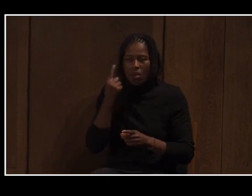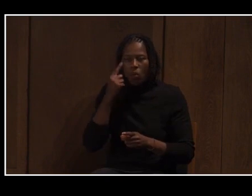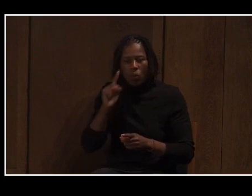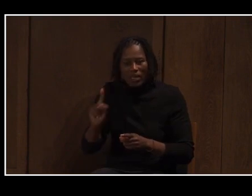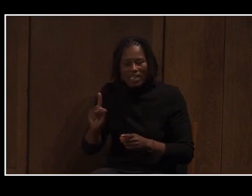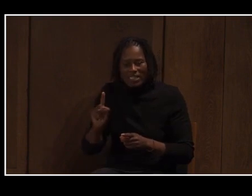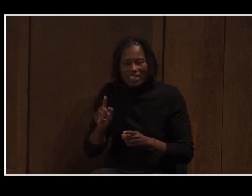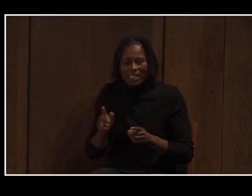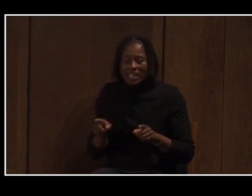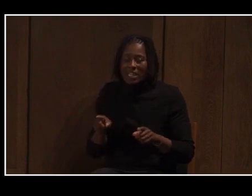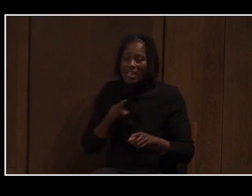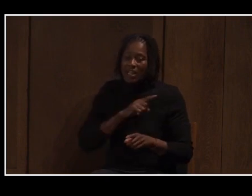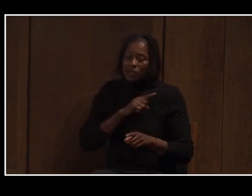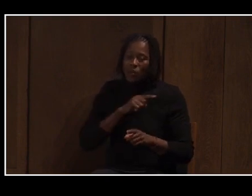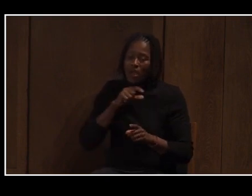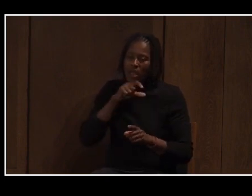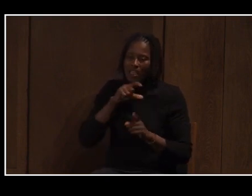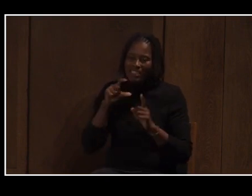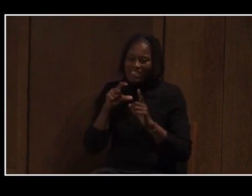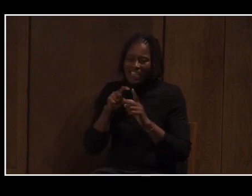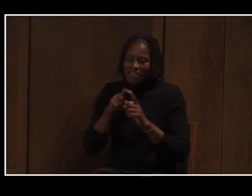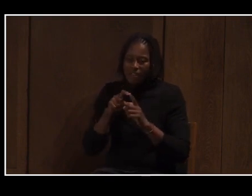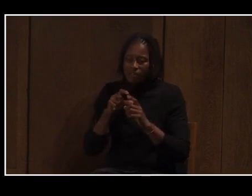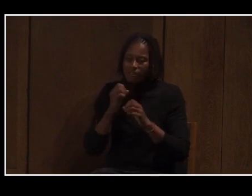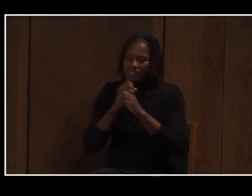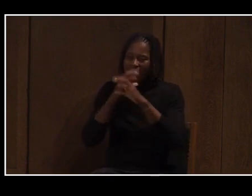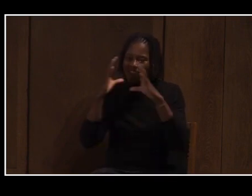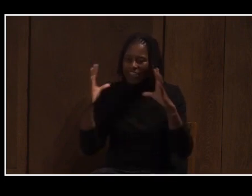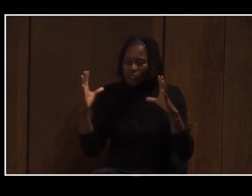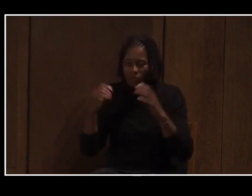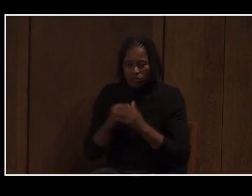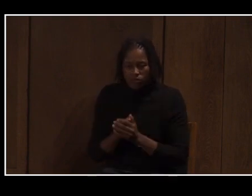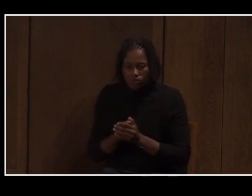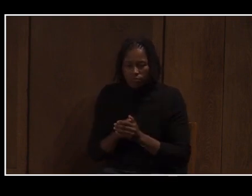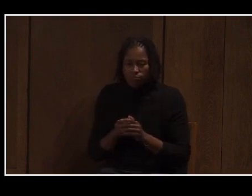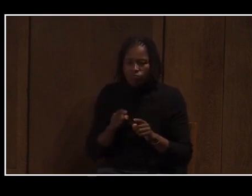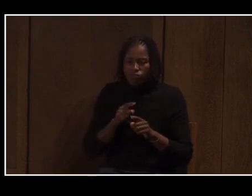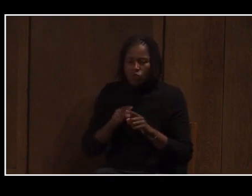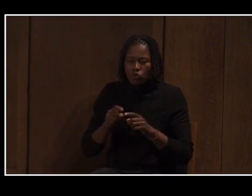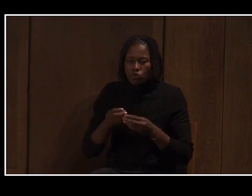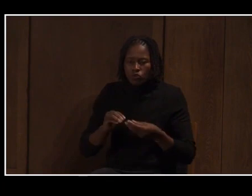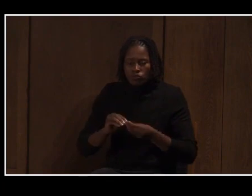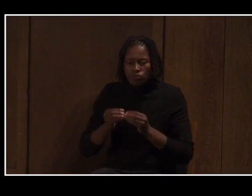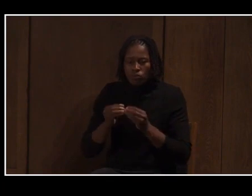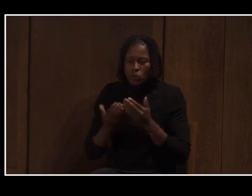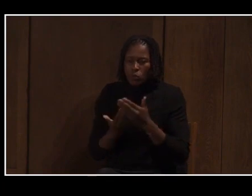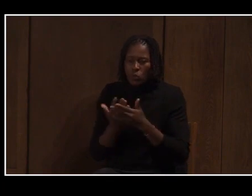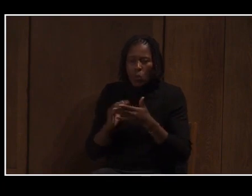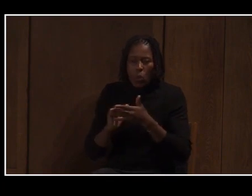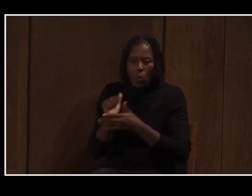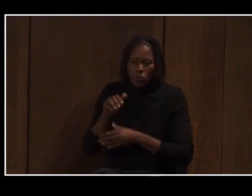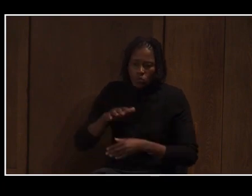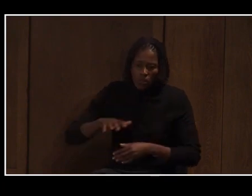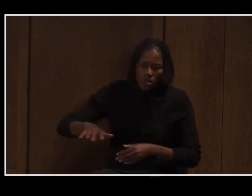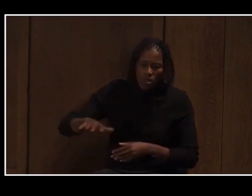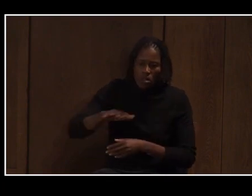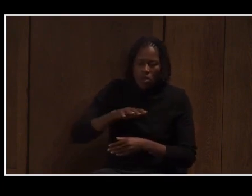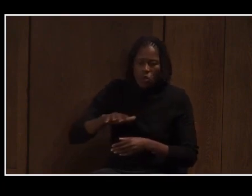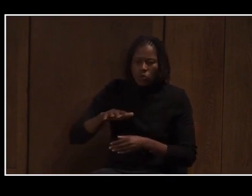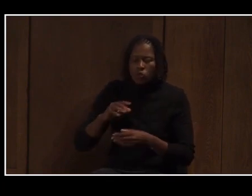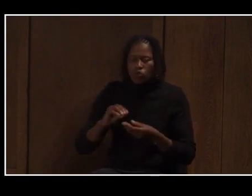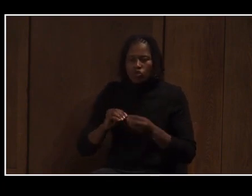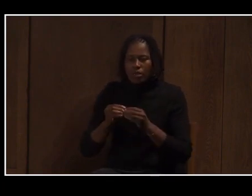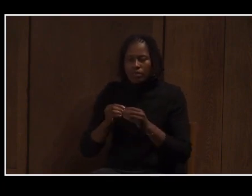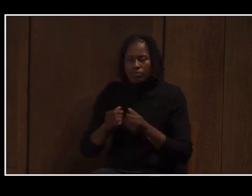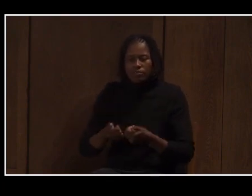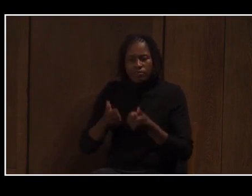that's what makes him such a visionary, building the desperately needed new cultural landscapes that enable just futures.